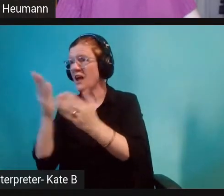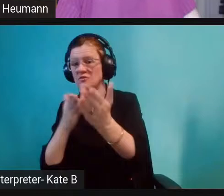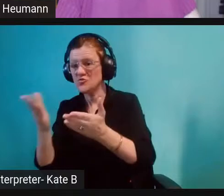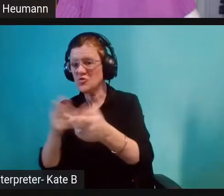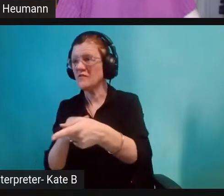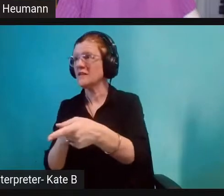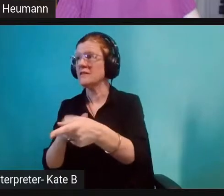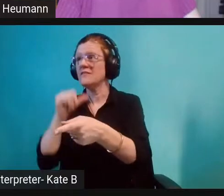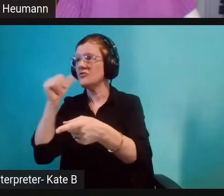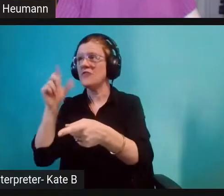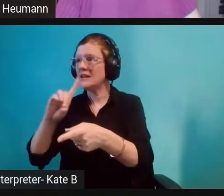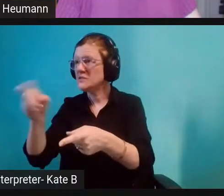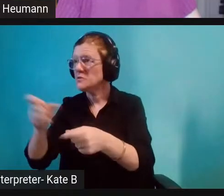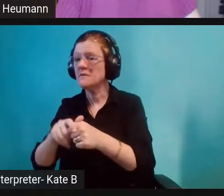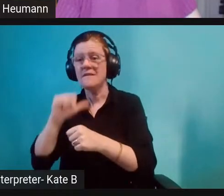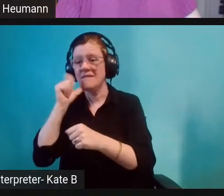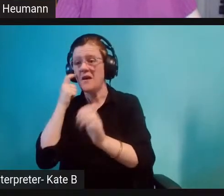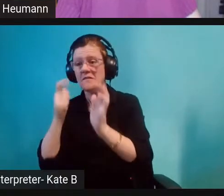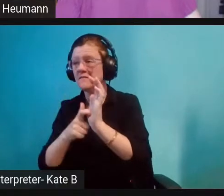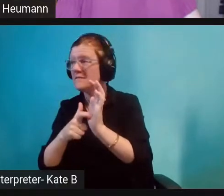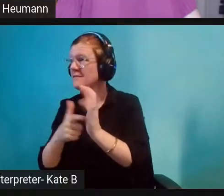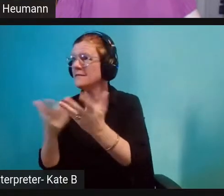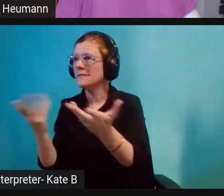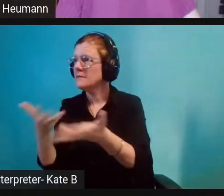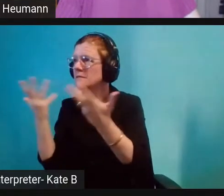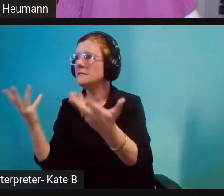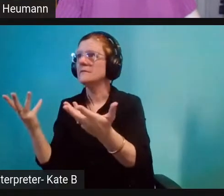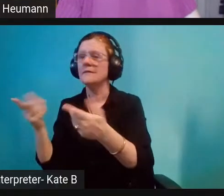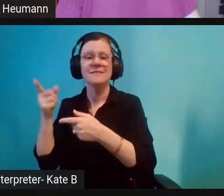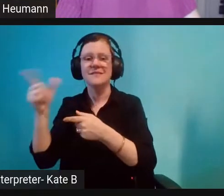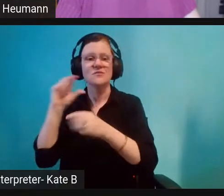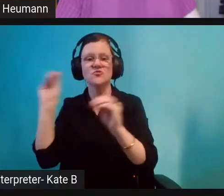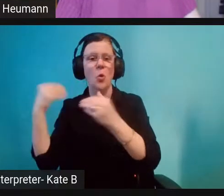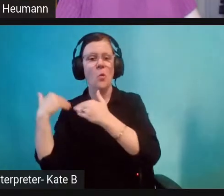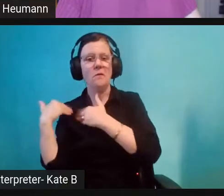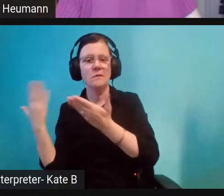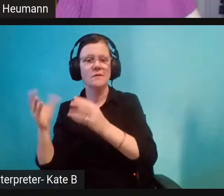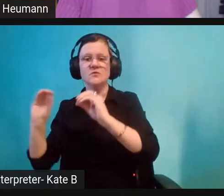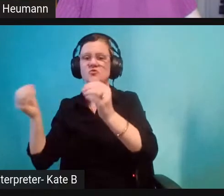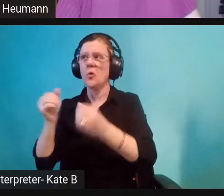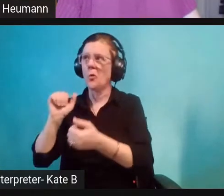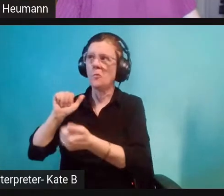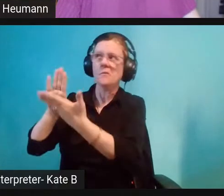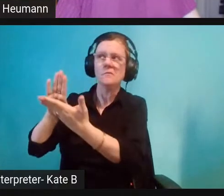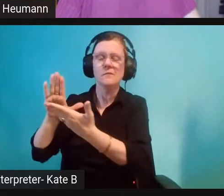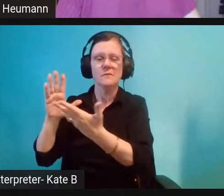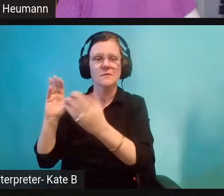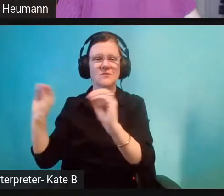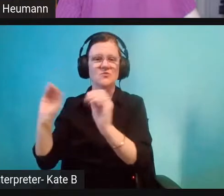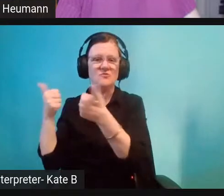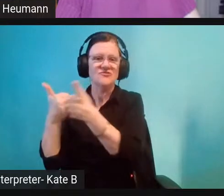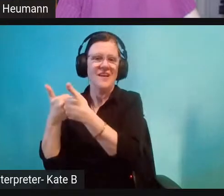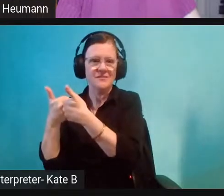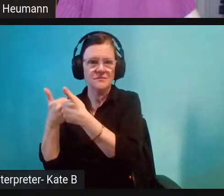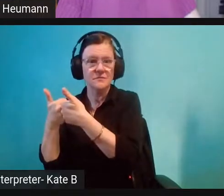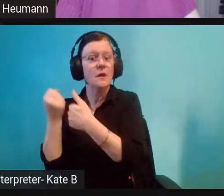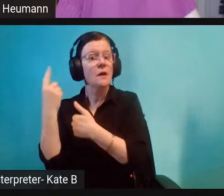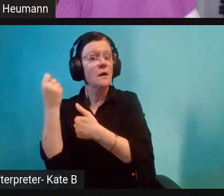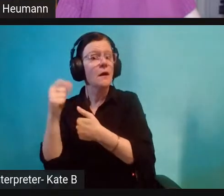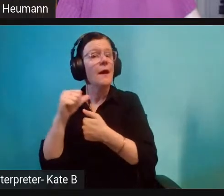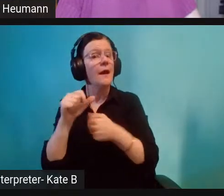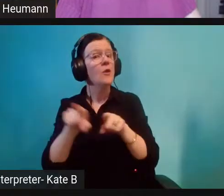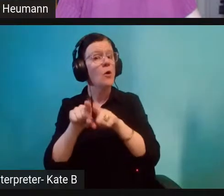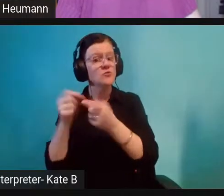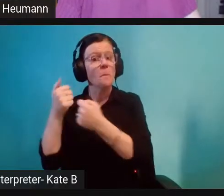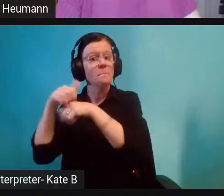appropriately identified and appropriately served, not pulled out and placed in segregated programs that are not